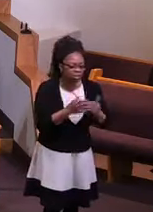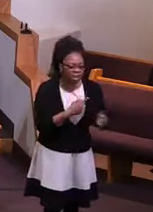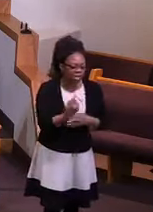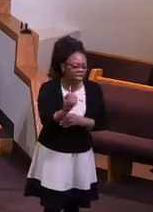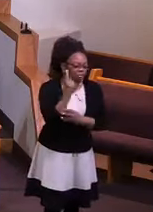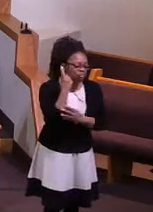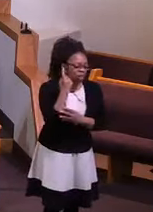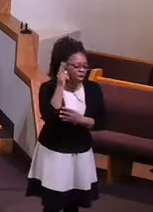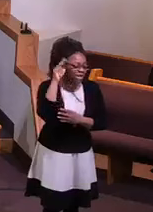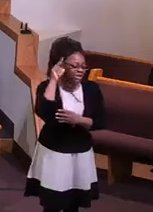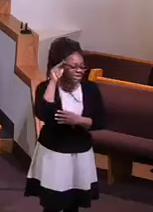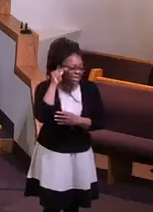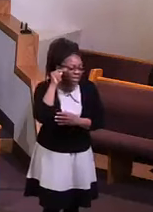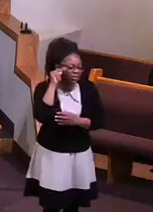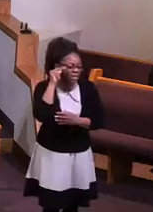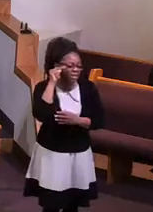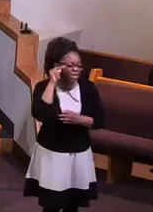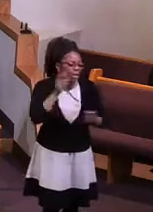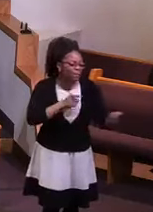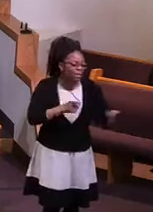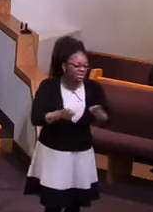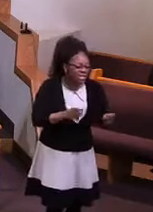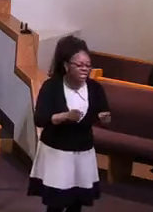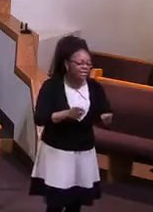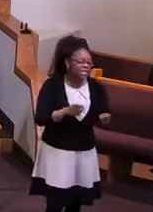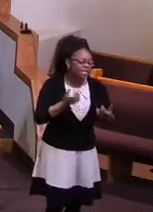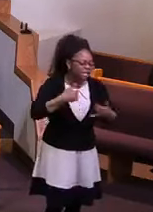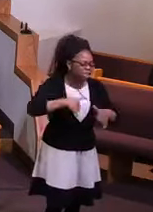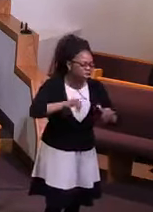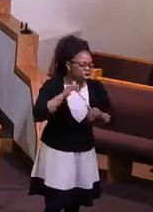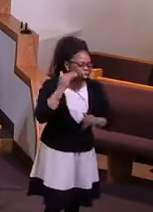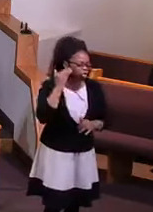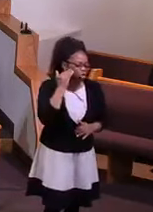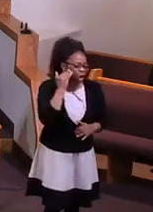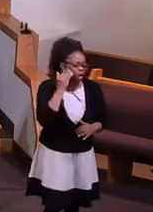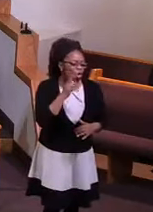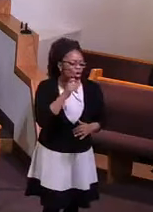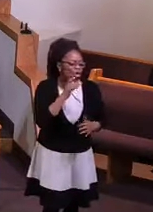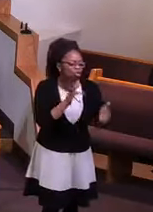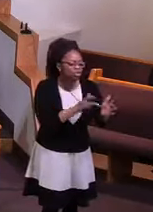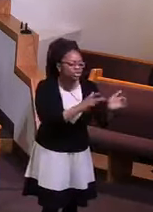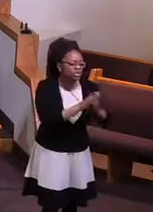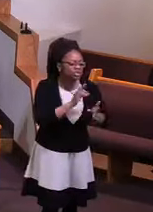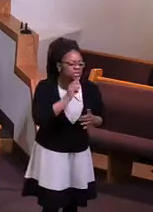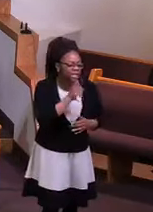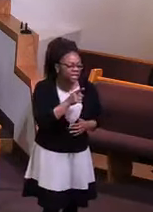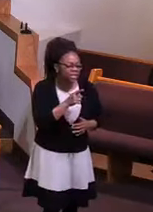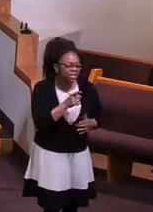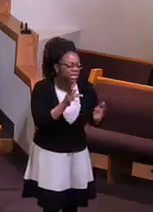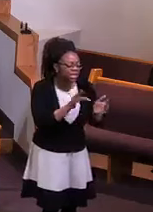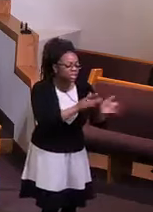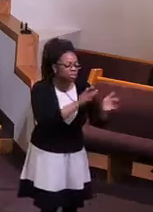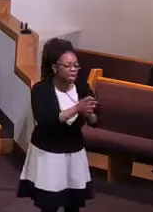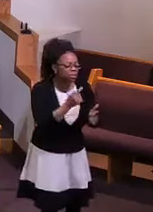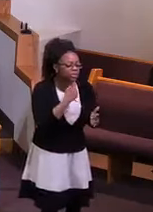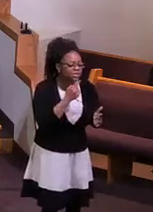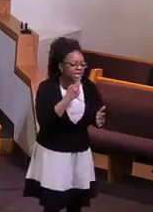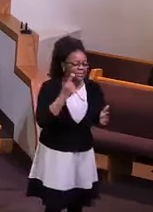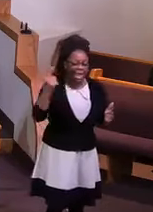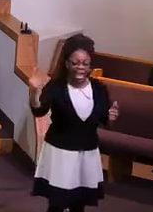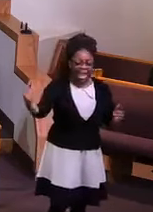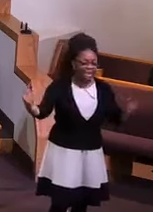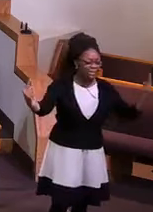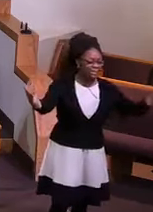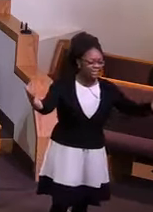who Jesus is. Because the Bible says, at a distance, the man ran to Jesus and made the